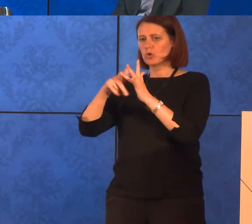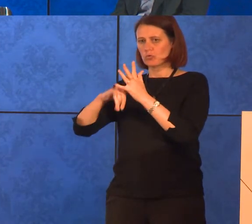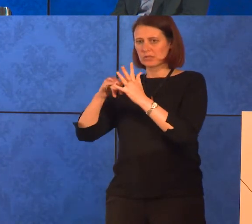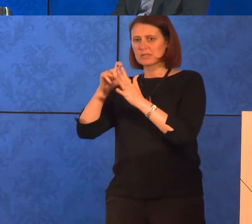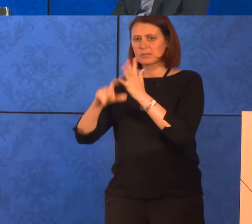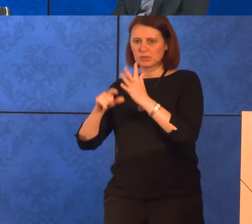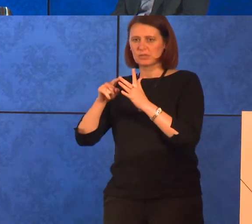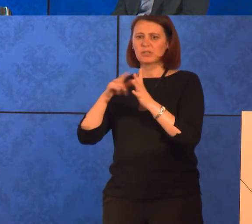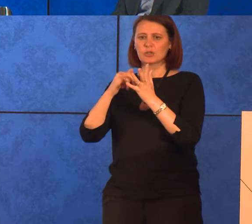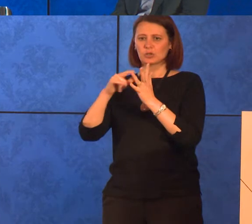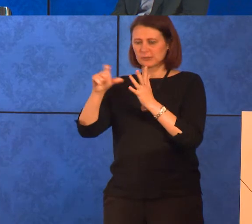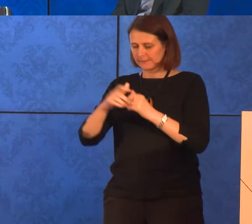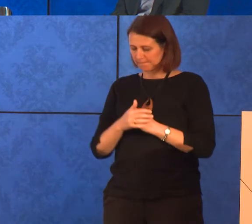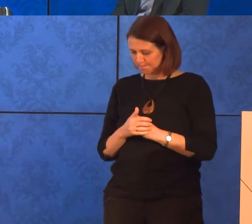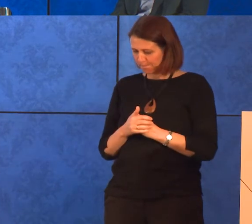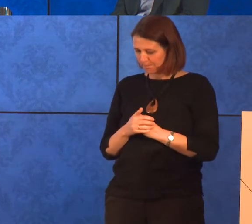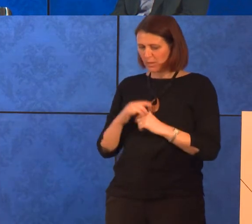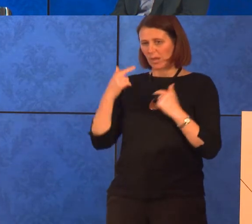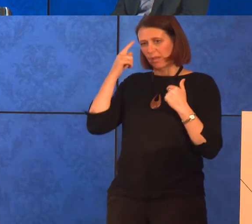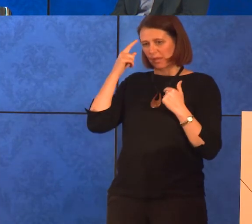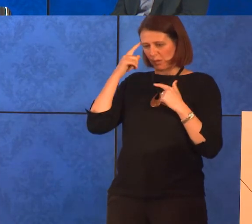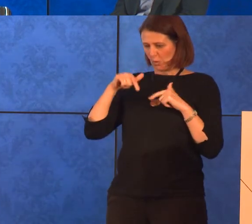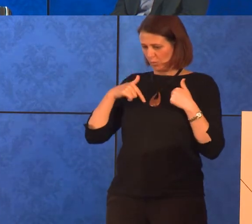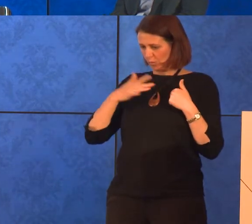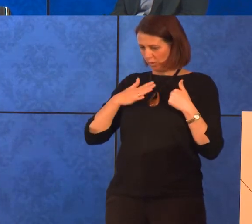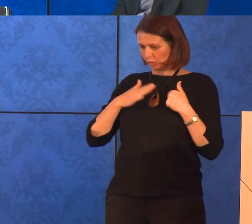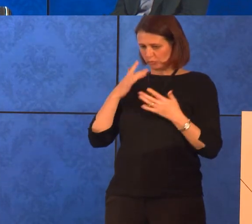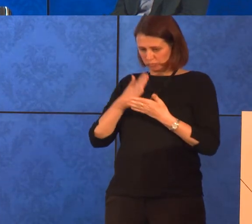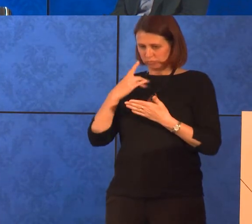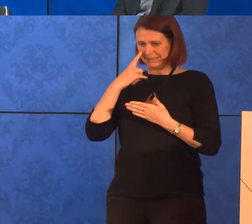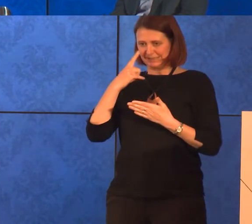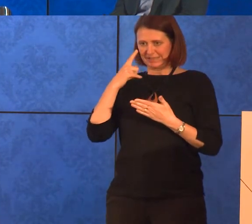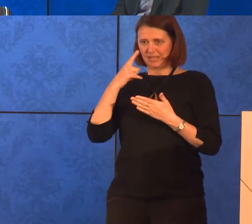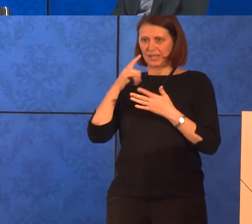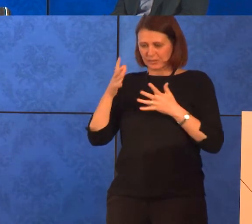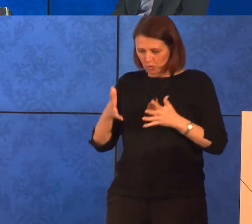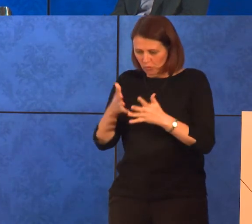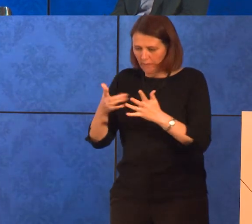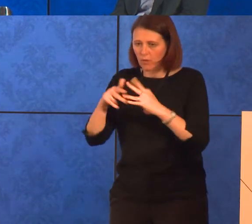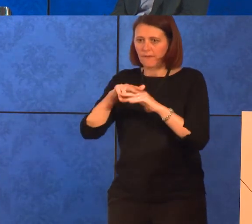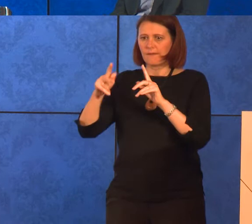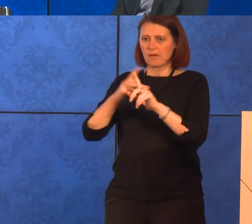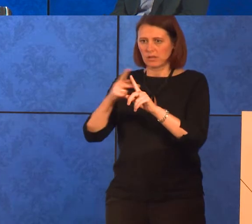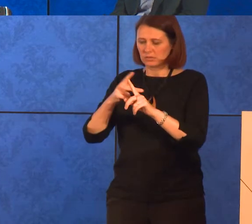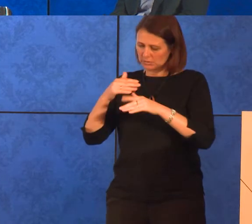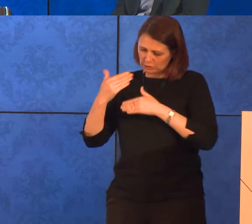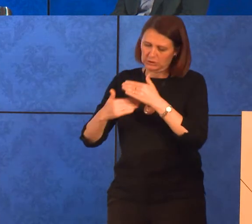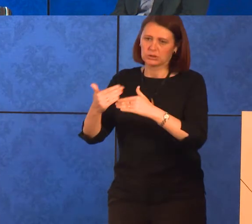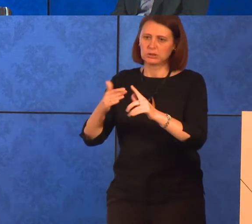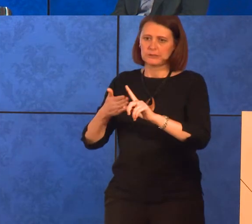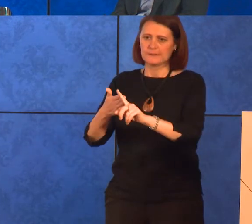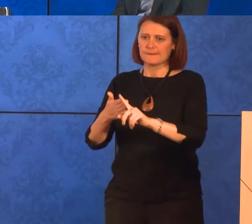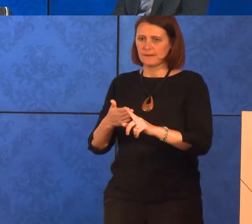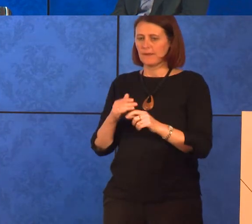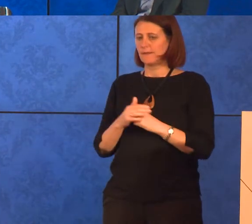Organisation, I think something that we would really like to see addressed as a driver of violence, a systemic driver of violence